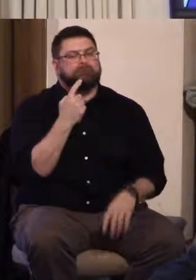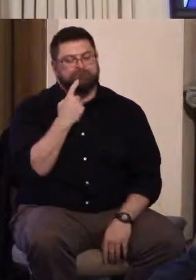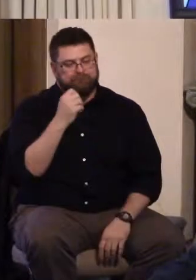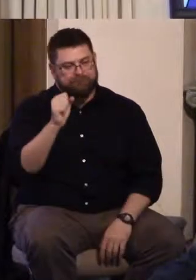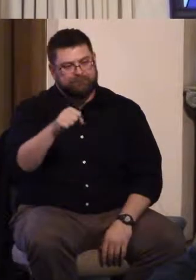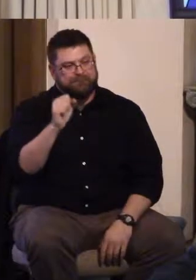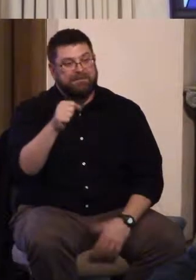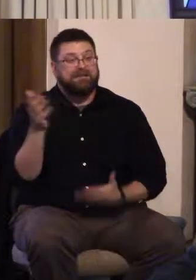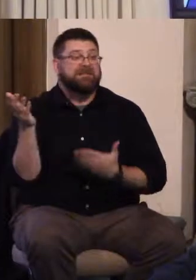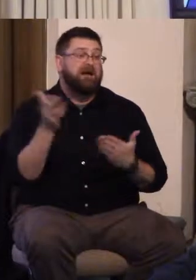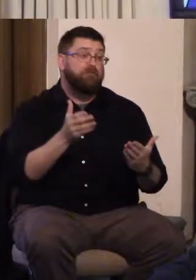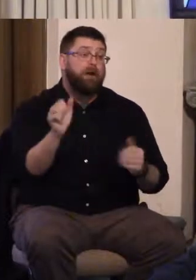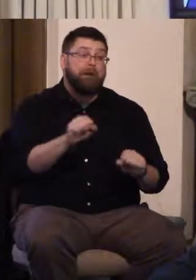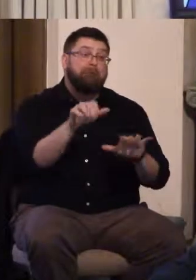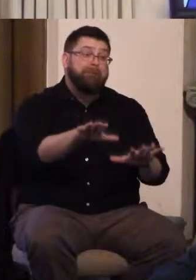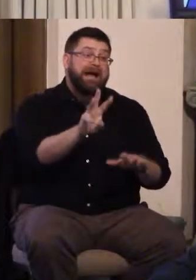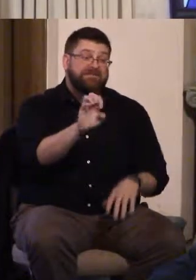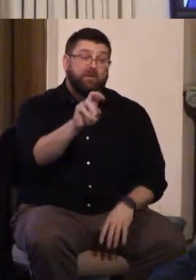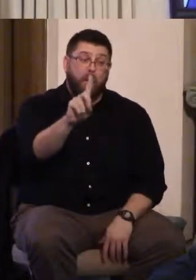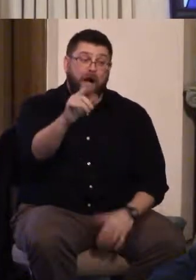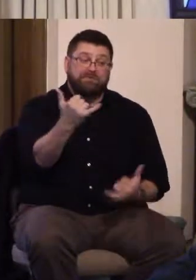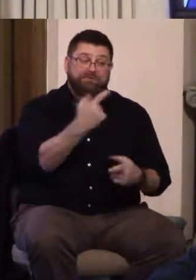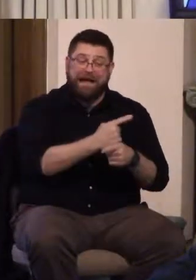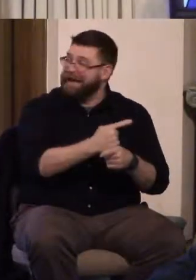yes, I did bring my magic wand today.